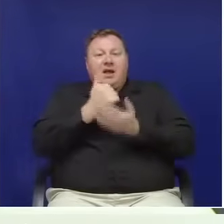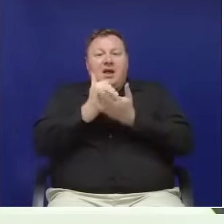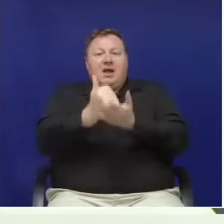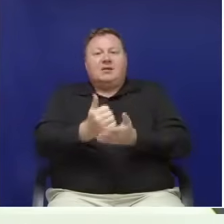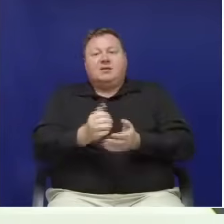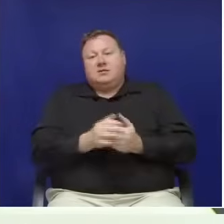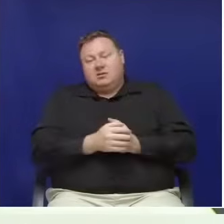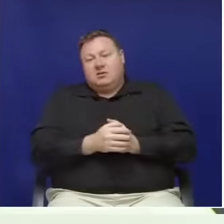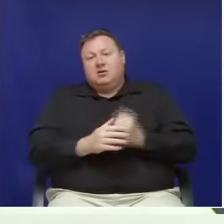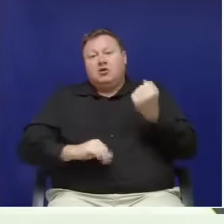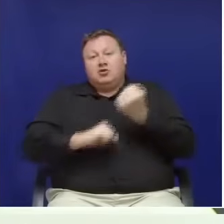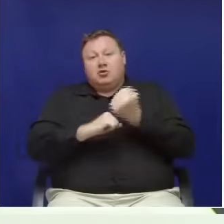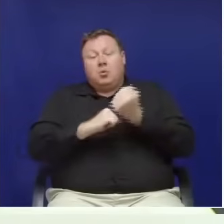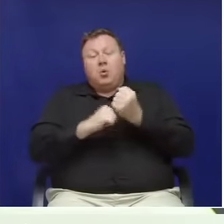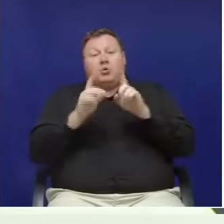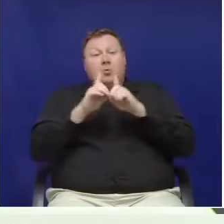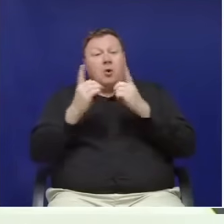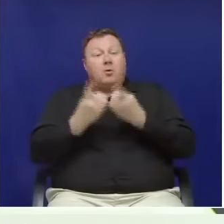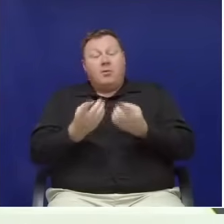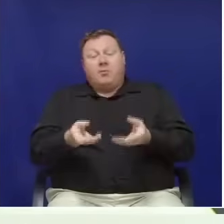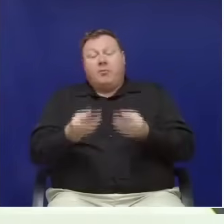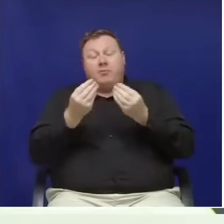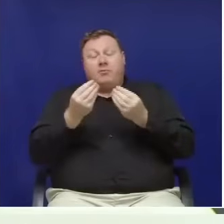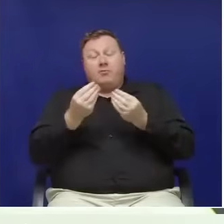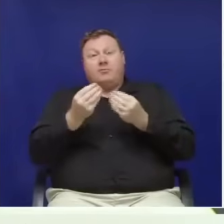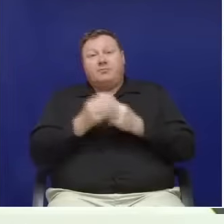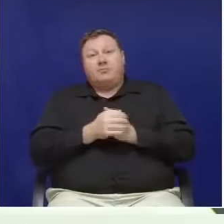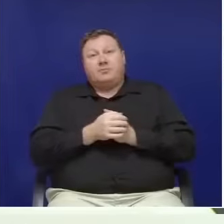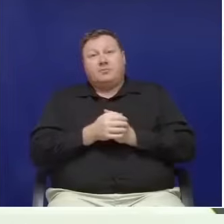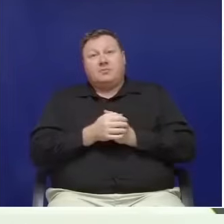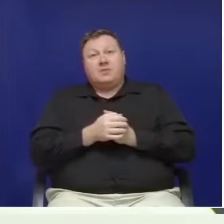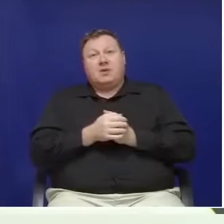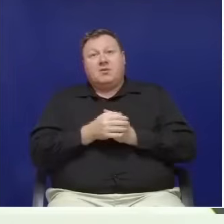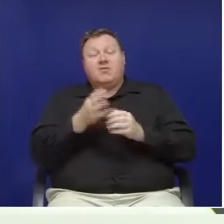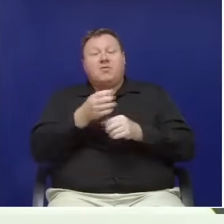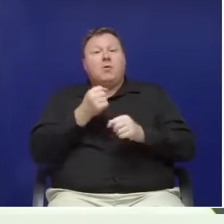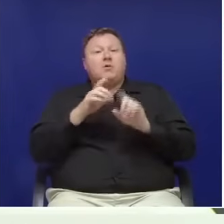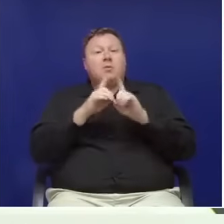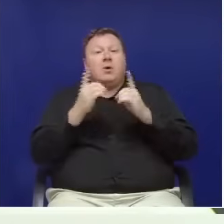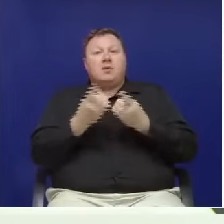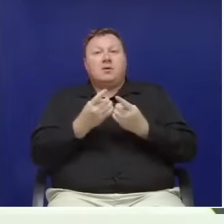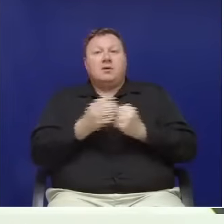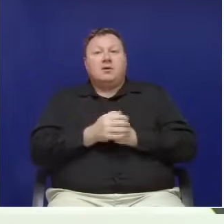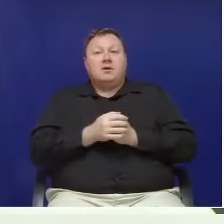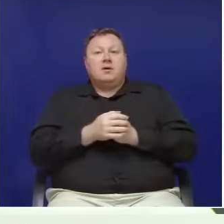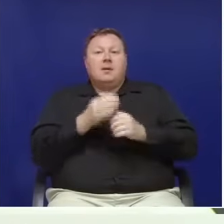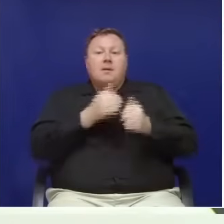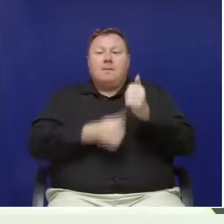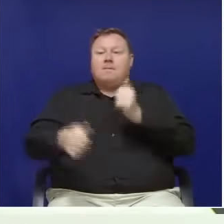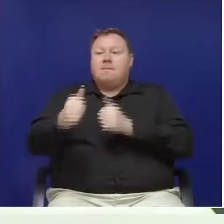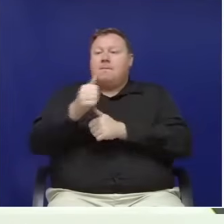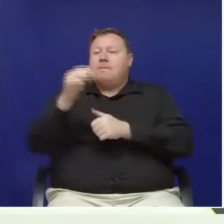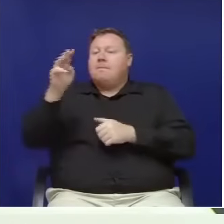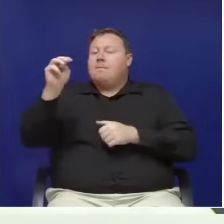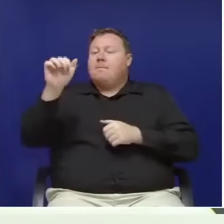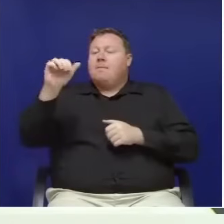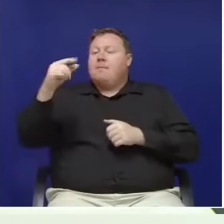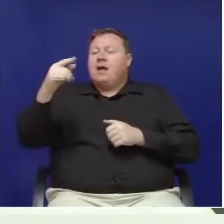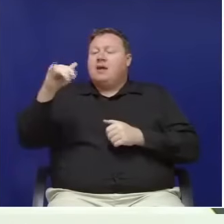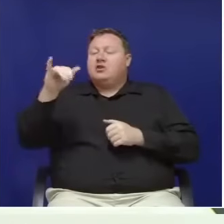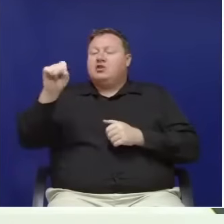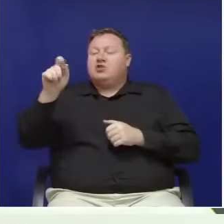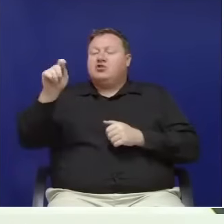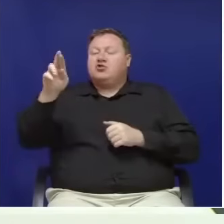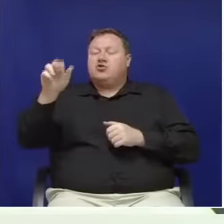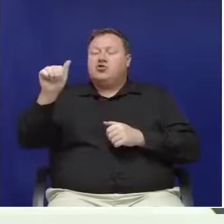department as employees of the department. Then with the magistrates, currently, magistrates, because of the package, all